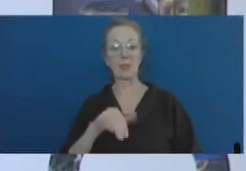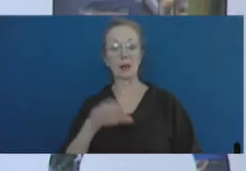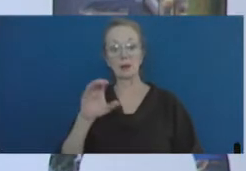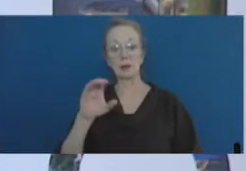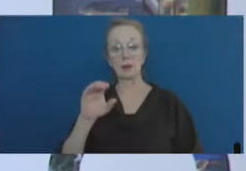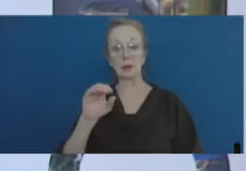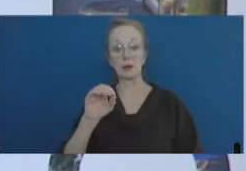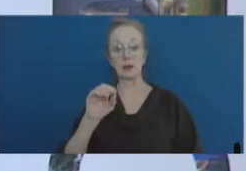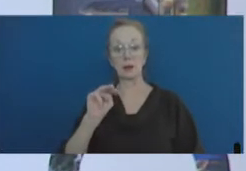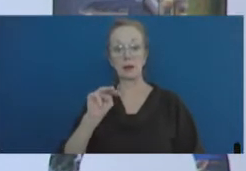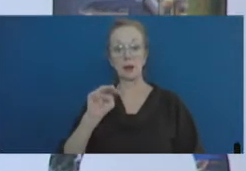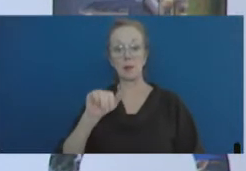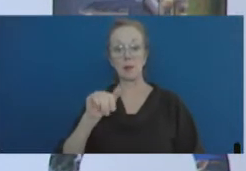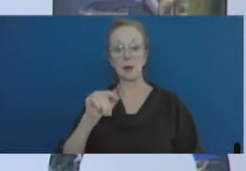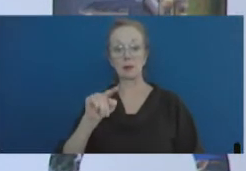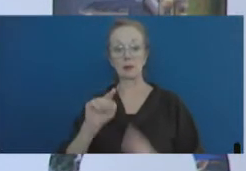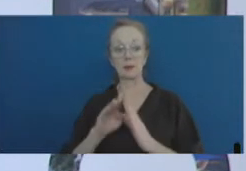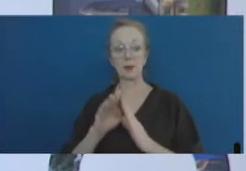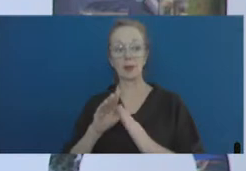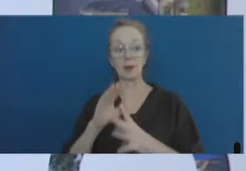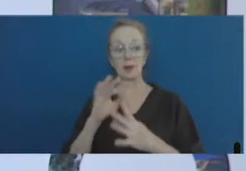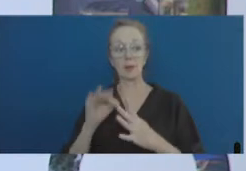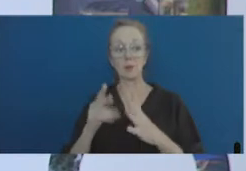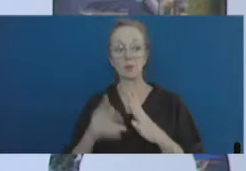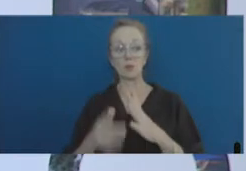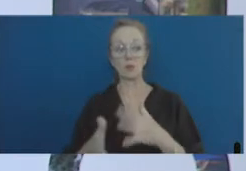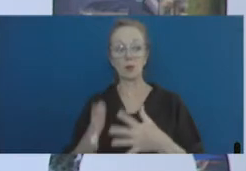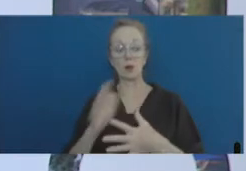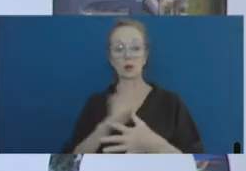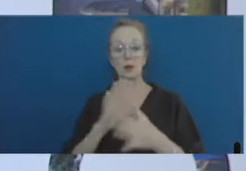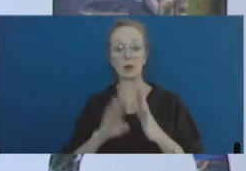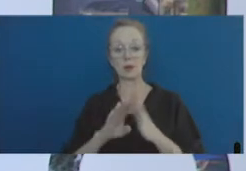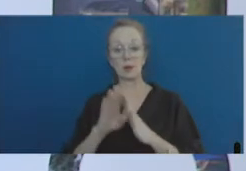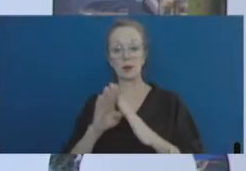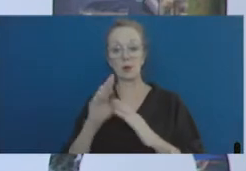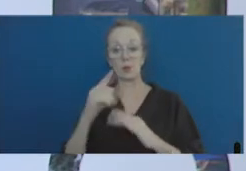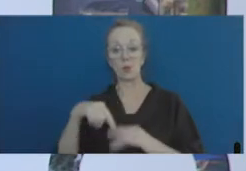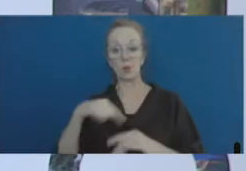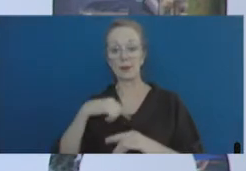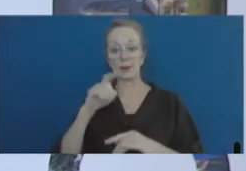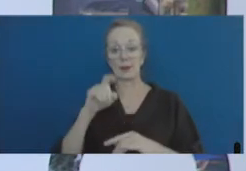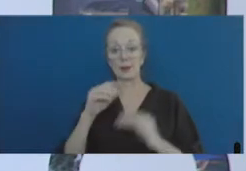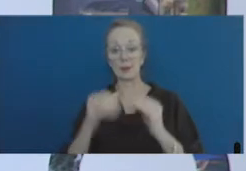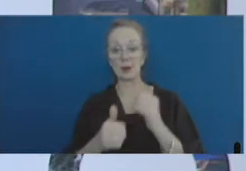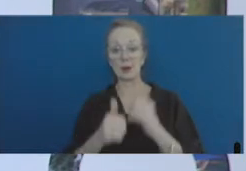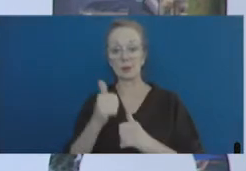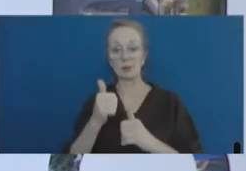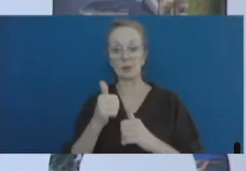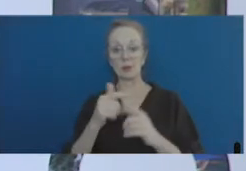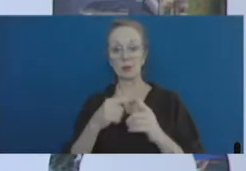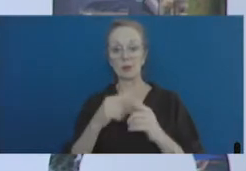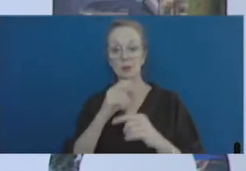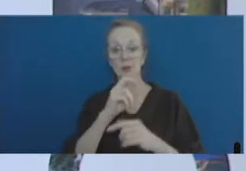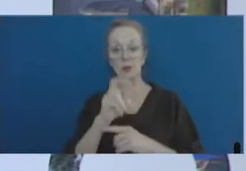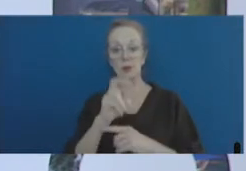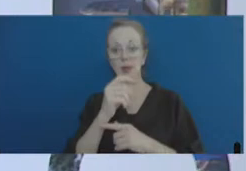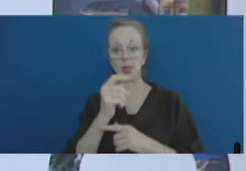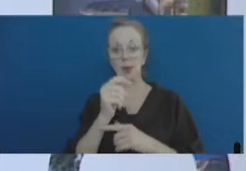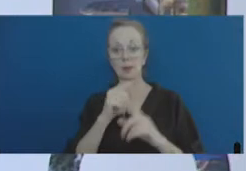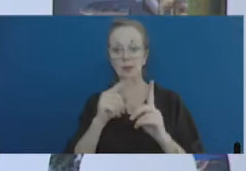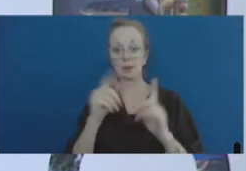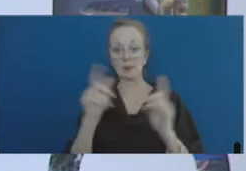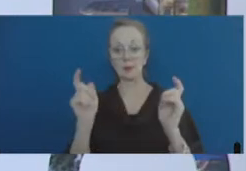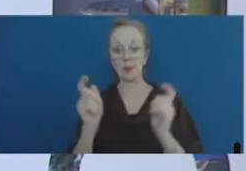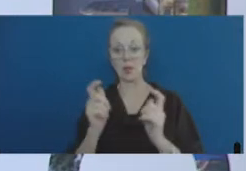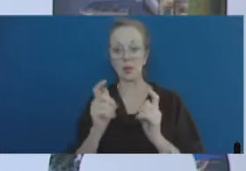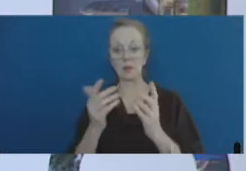option, you know, prioritizing development where we need it the most, maybe that transition is a little bit different or smaller than it